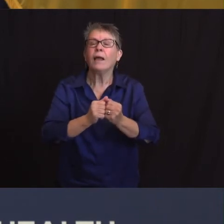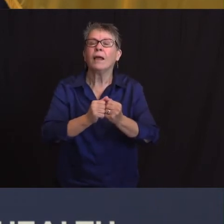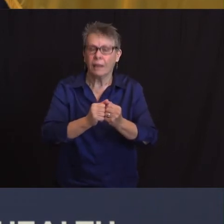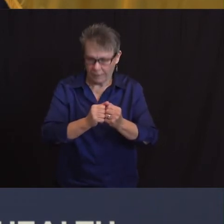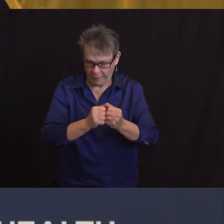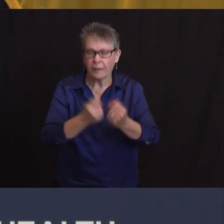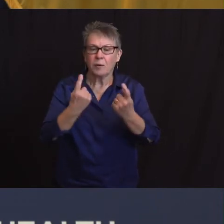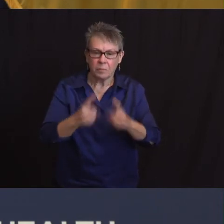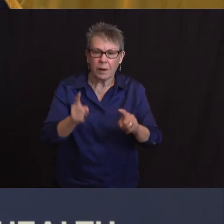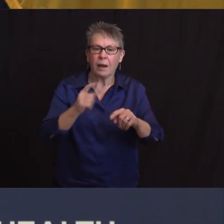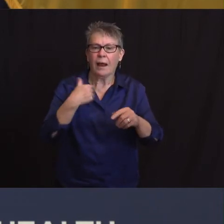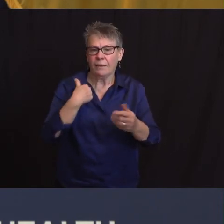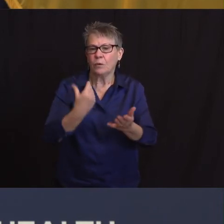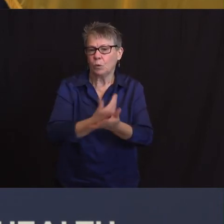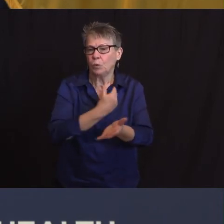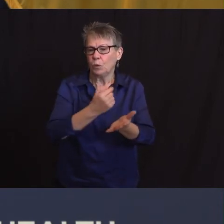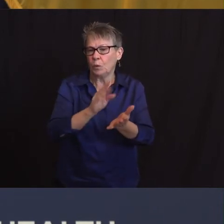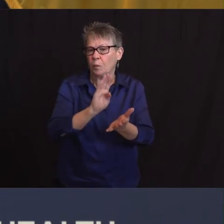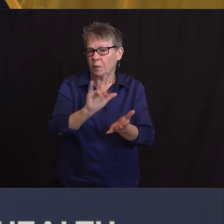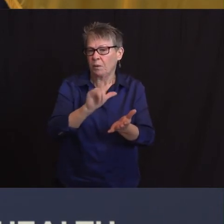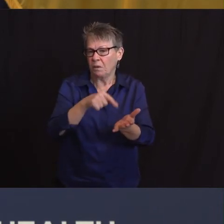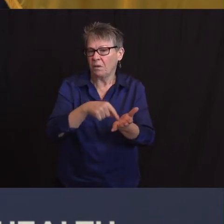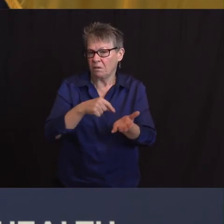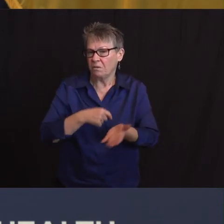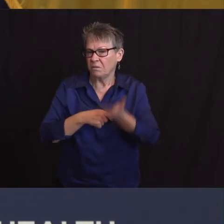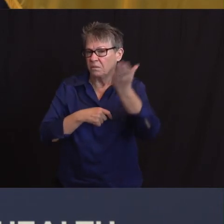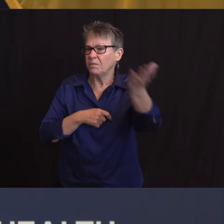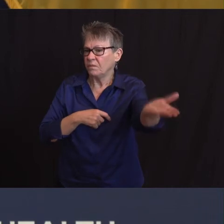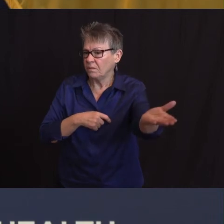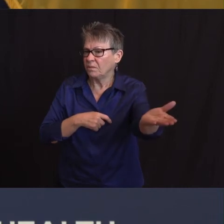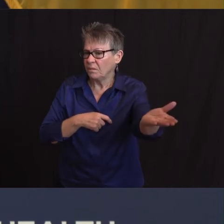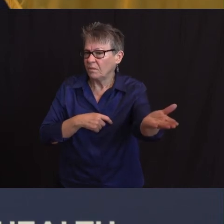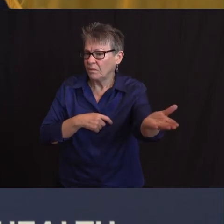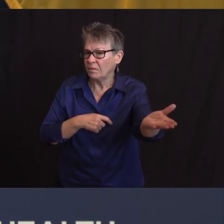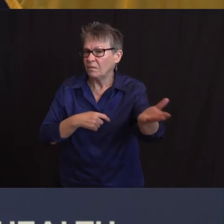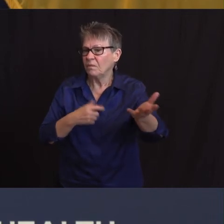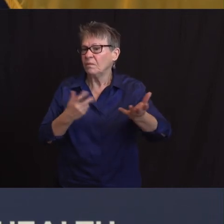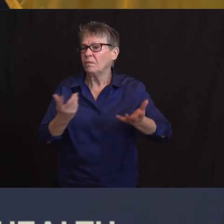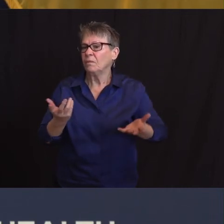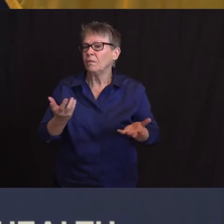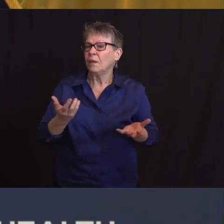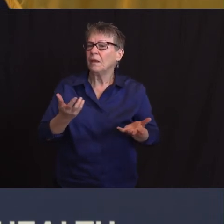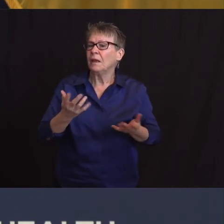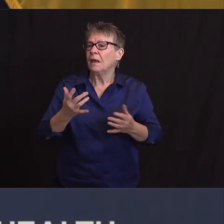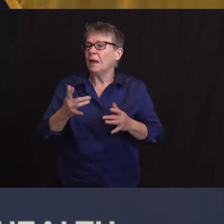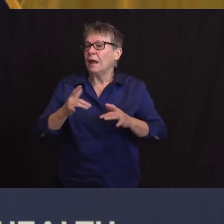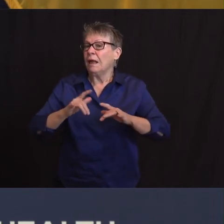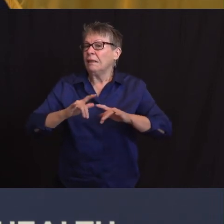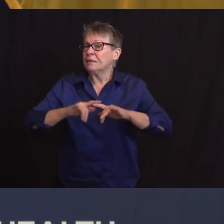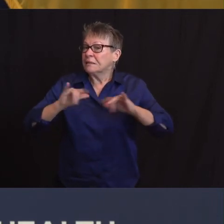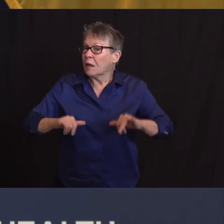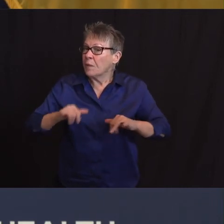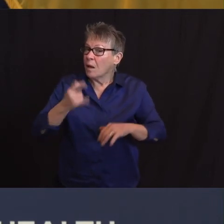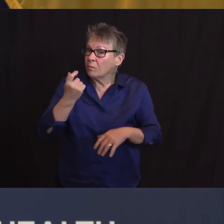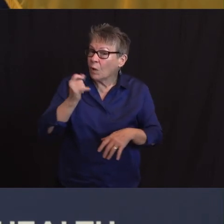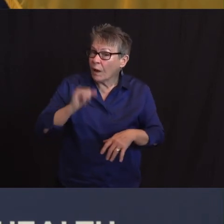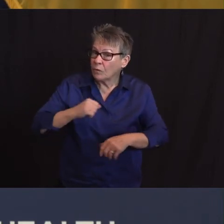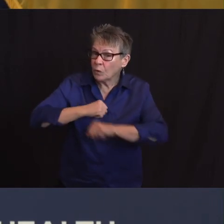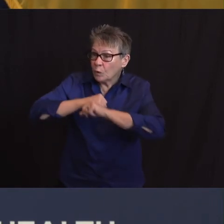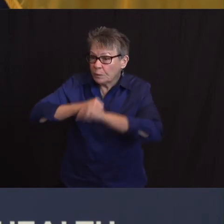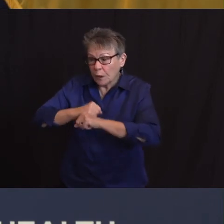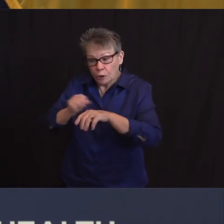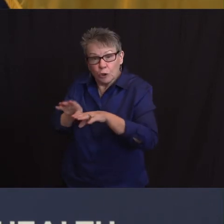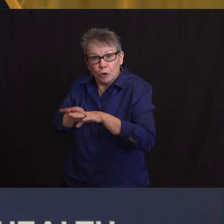way, that both protects our kids from the criminal justice